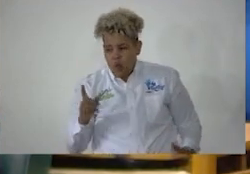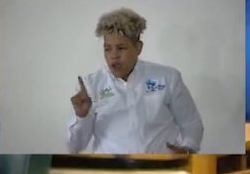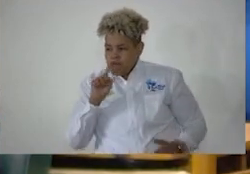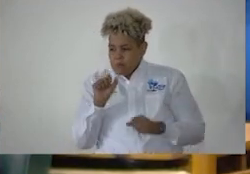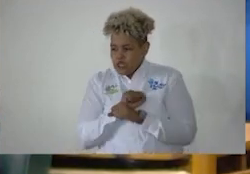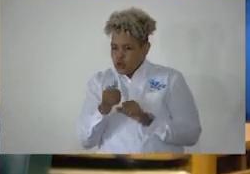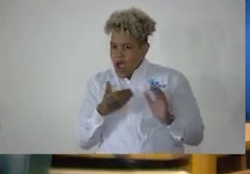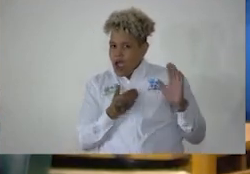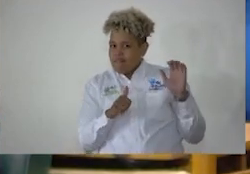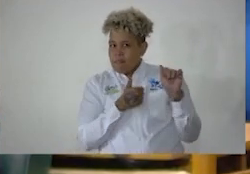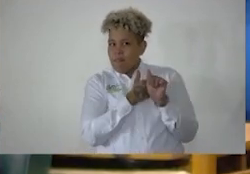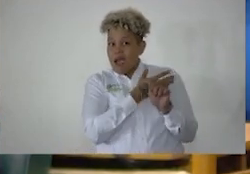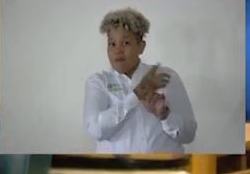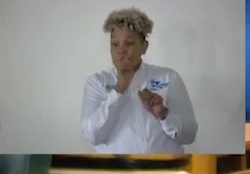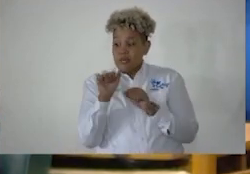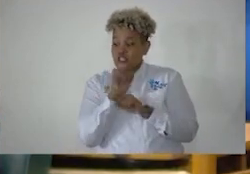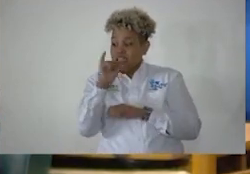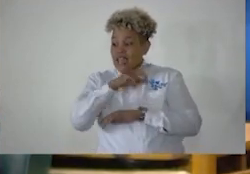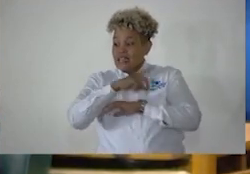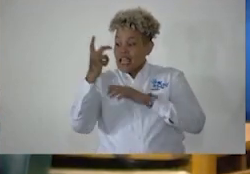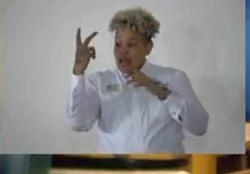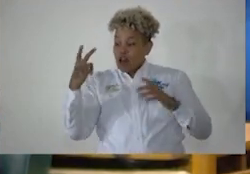that when that day comes,